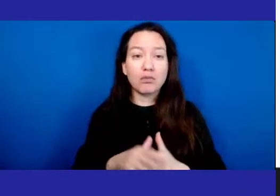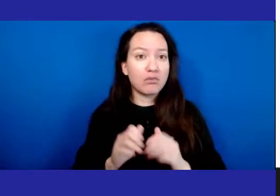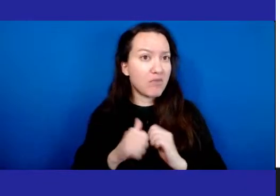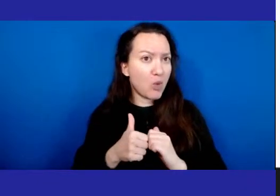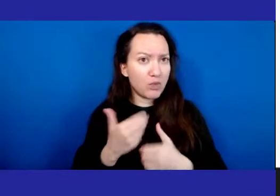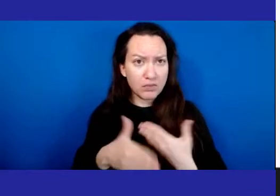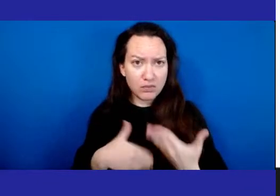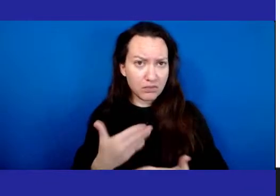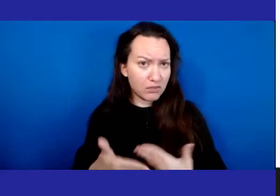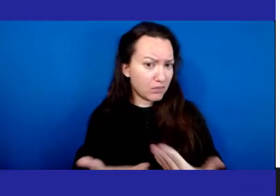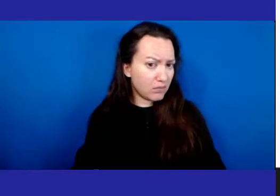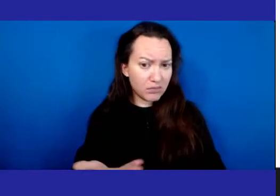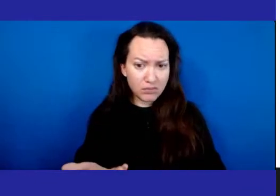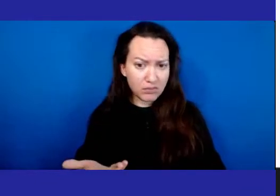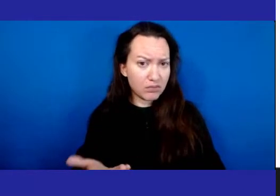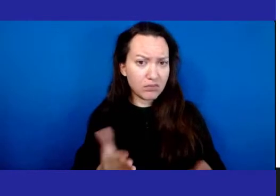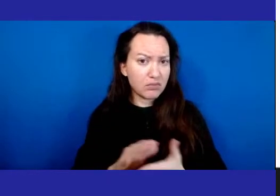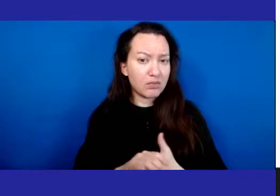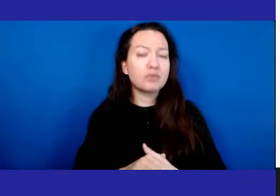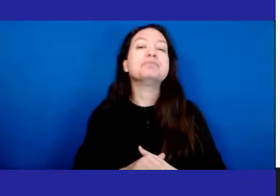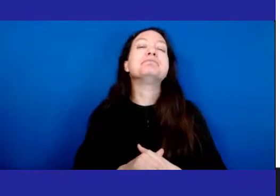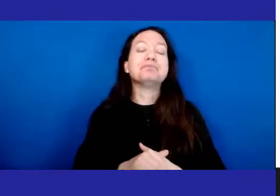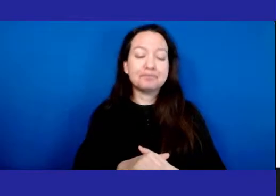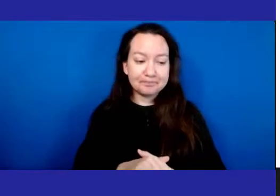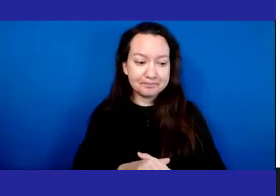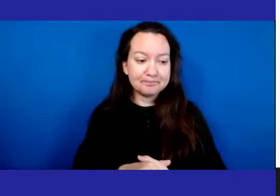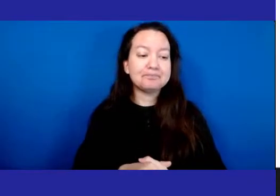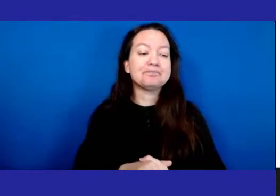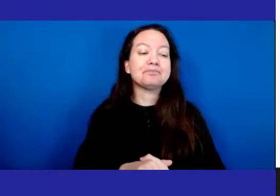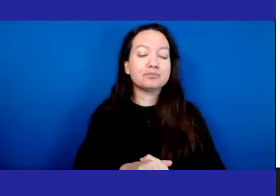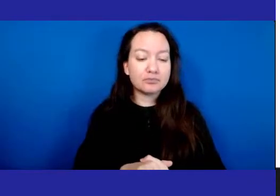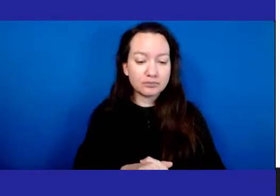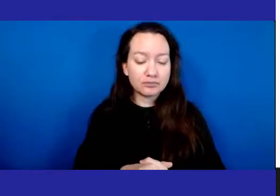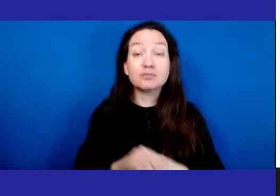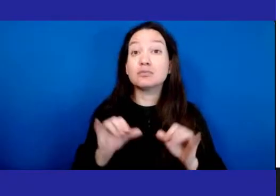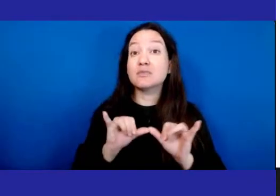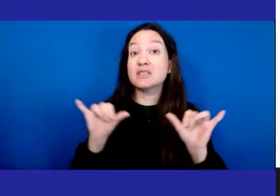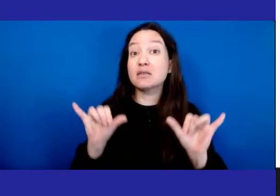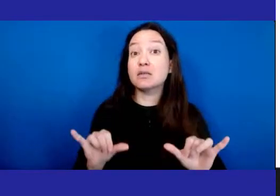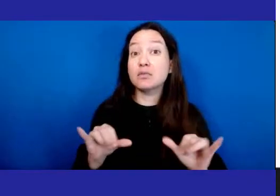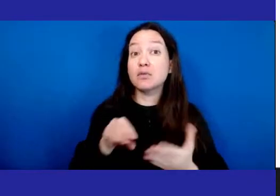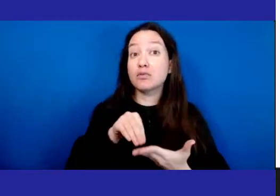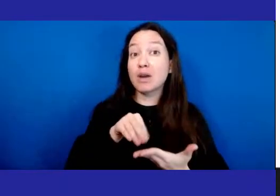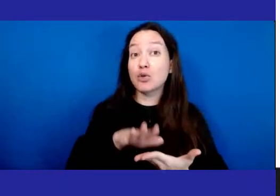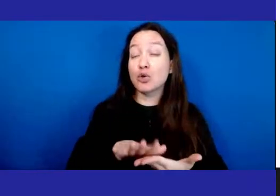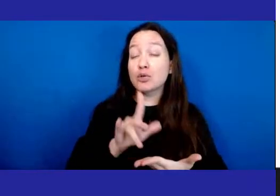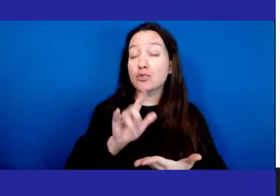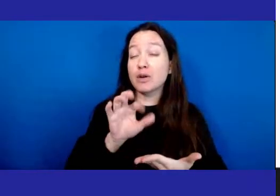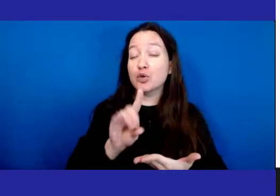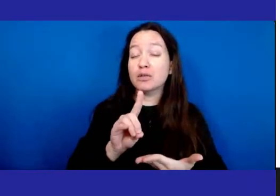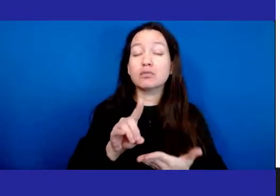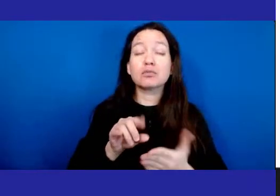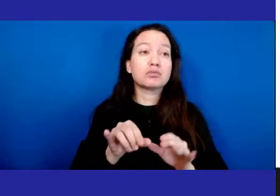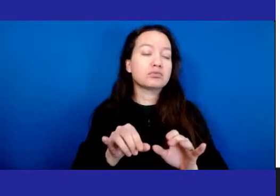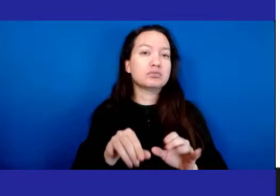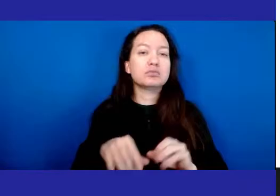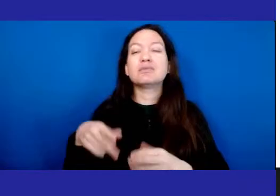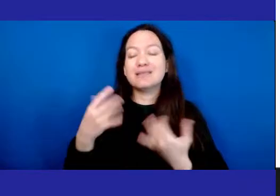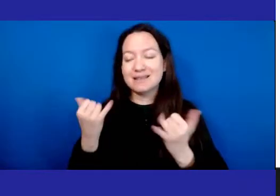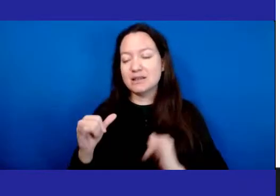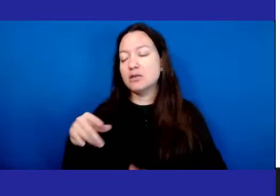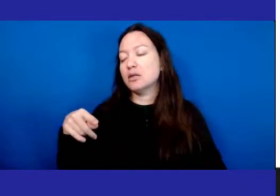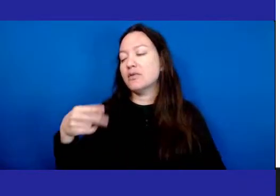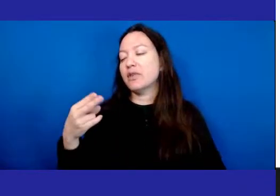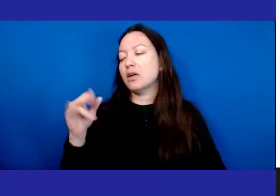all, how does that all work? So the systems of record are going to remain Philips and Telespace